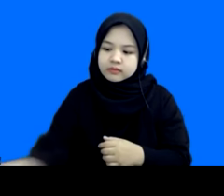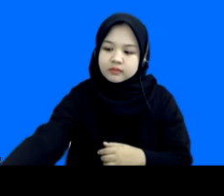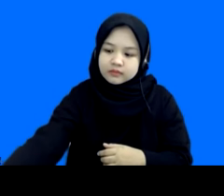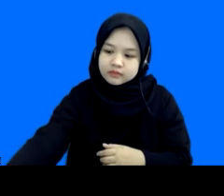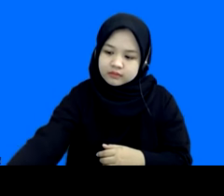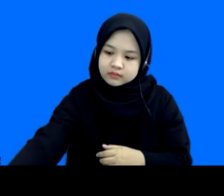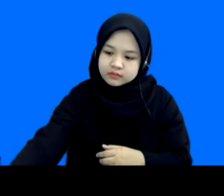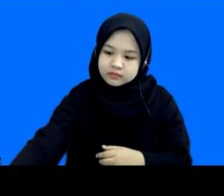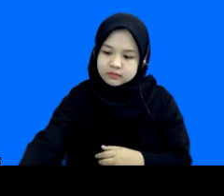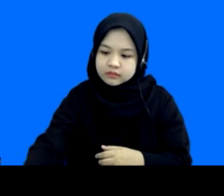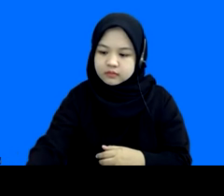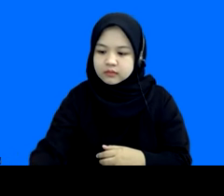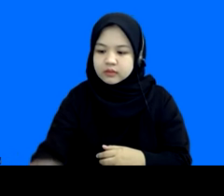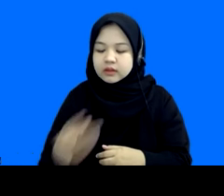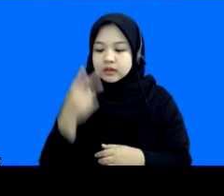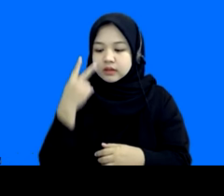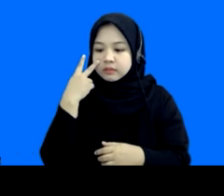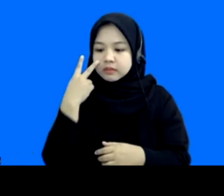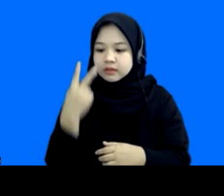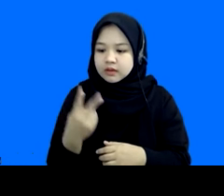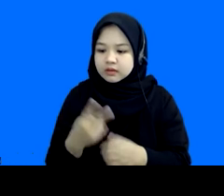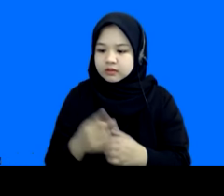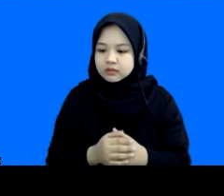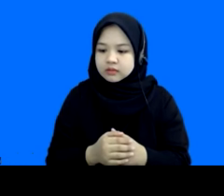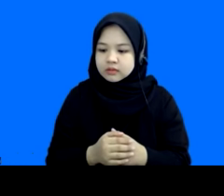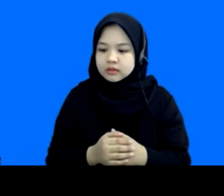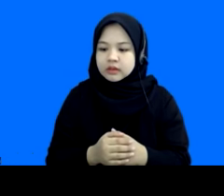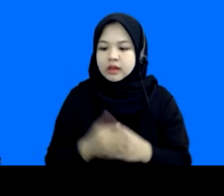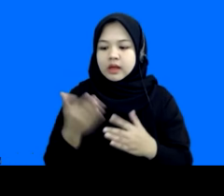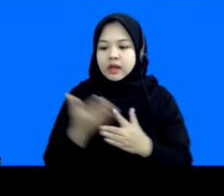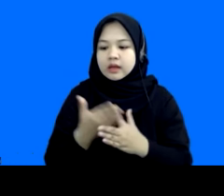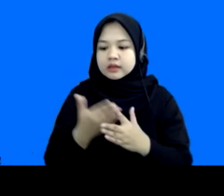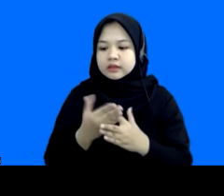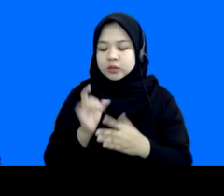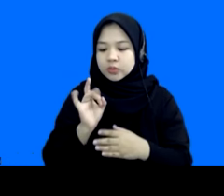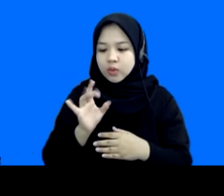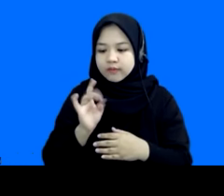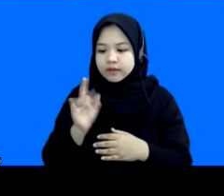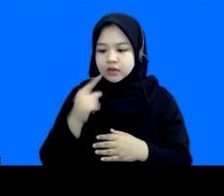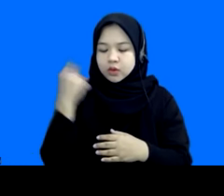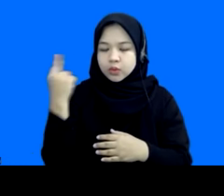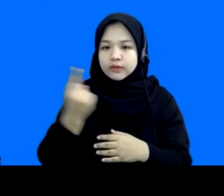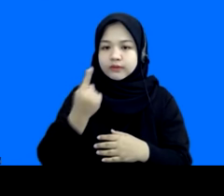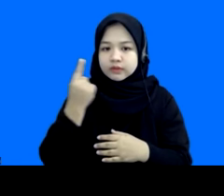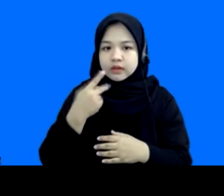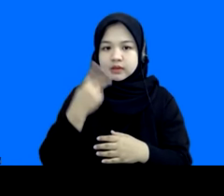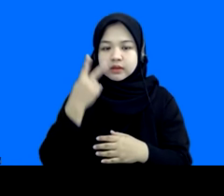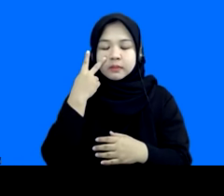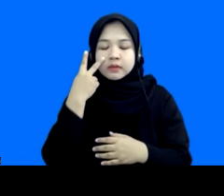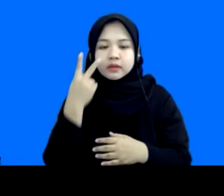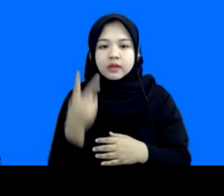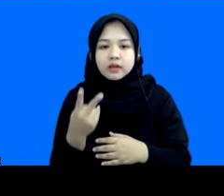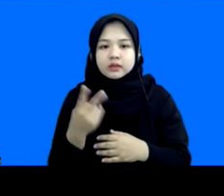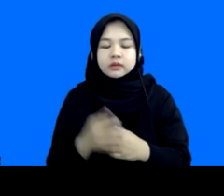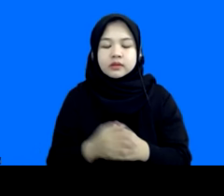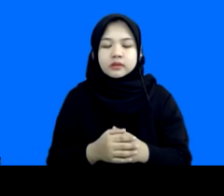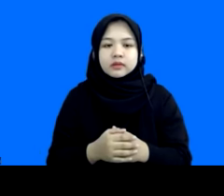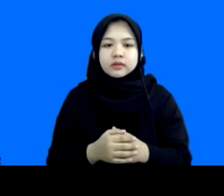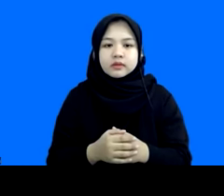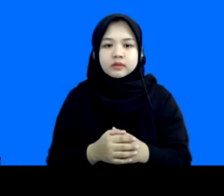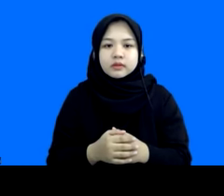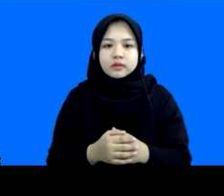universal Wi-Fi access. We feel that any device is half as useful without the connection to the internet. There is only so much